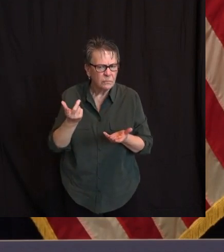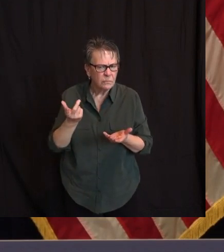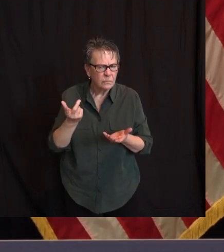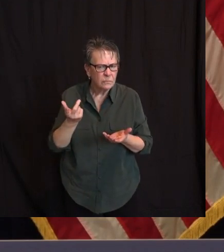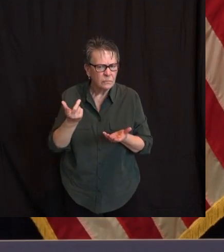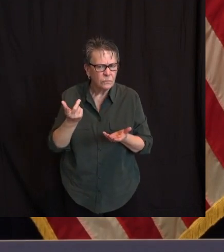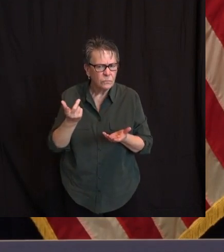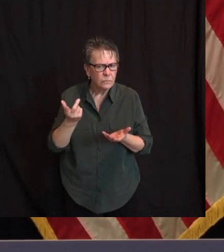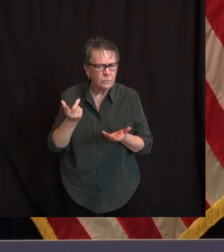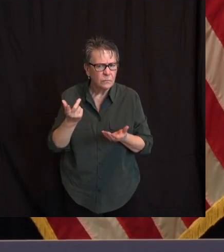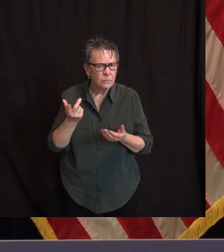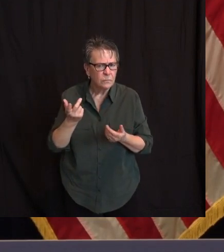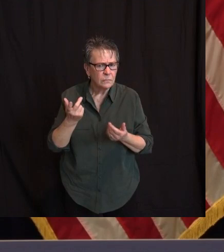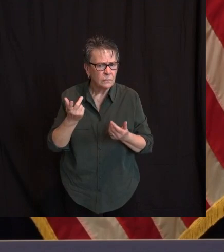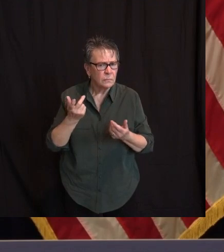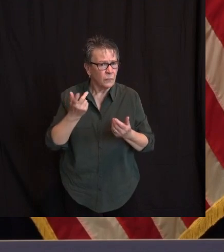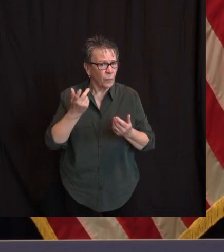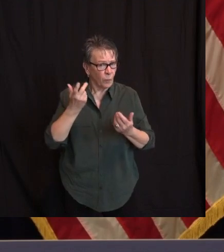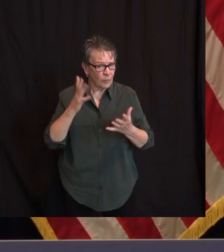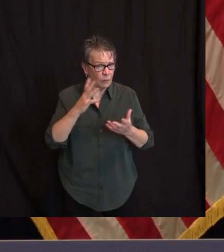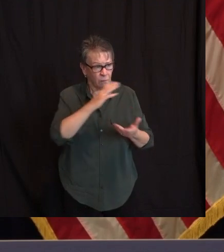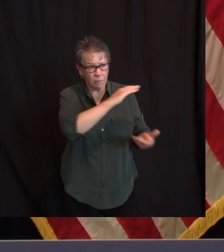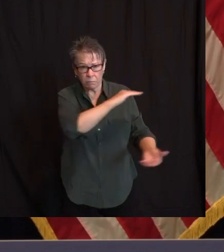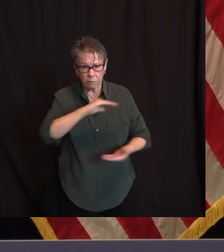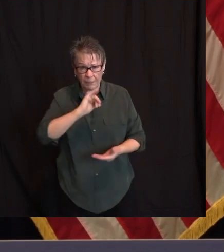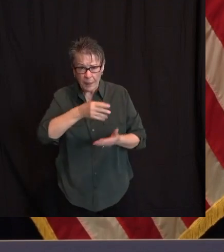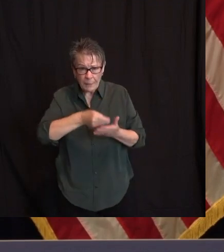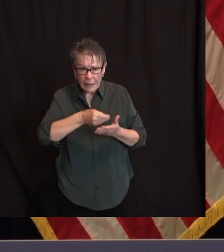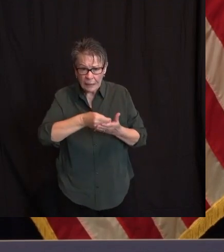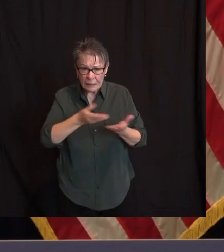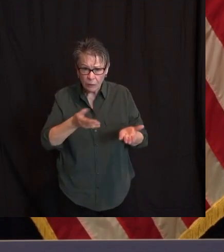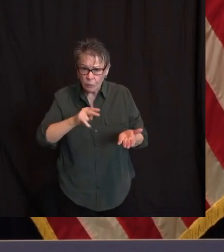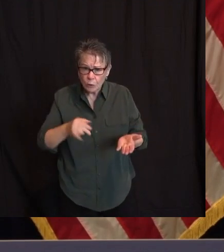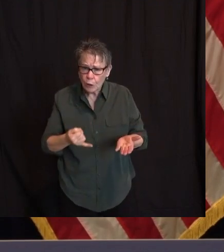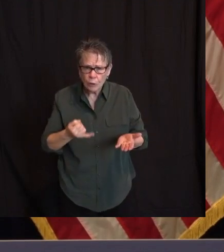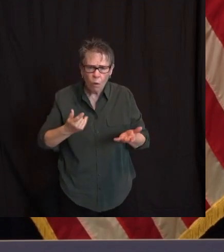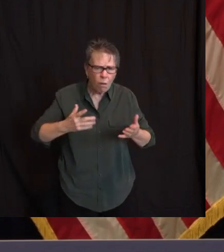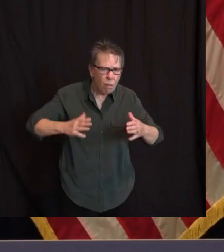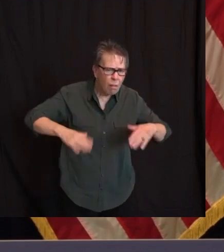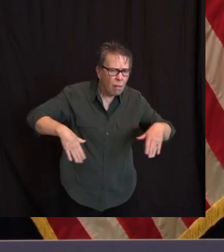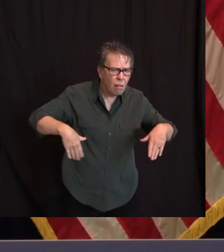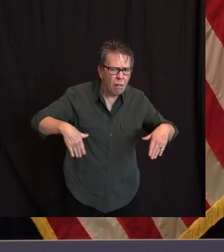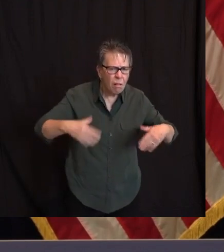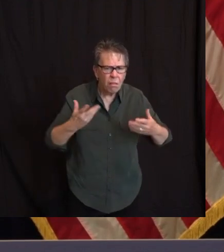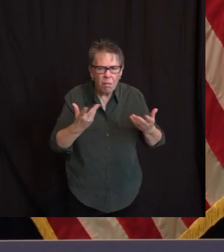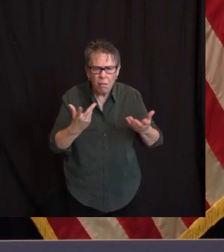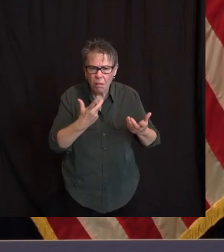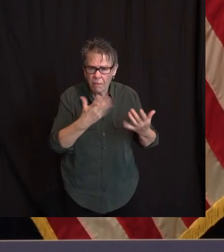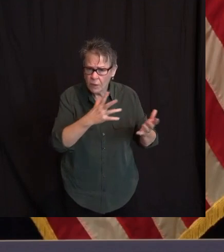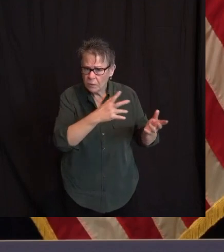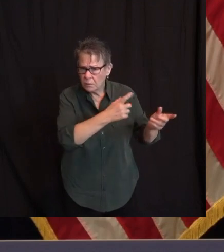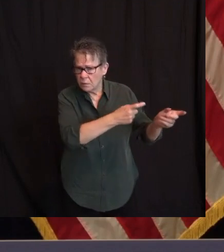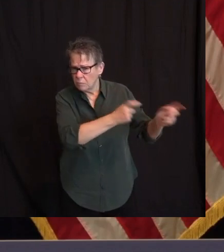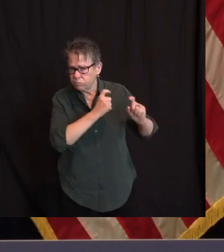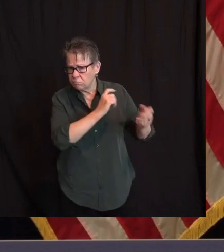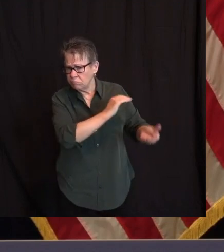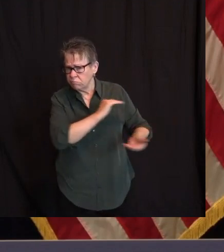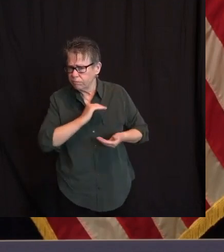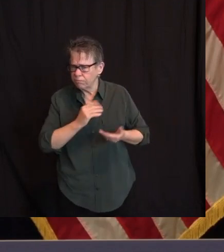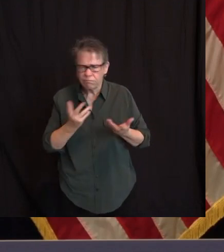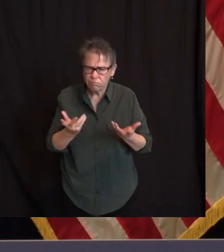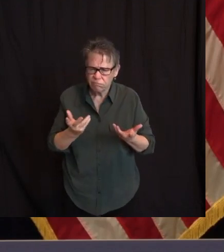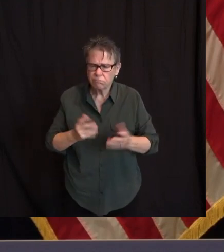Okay. I'll give you my answer on a face covering. So these are not masks per se. This is